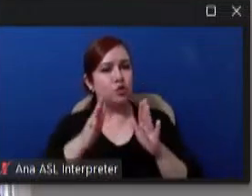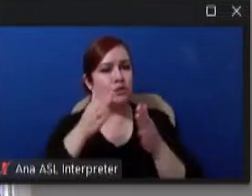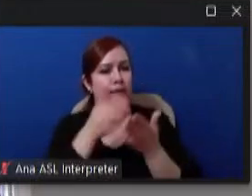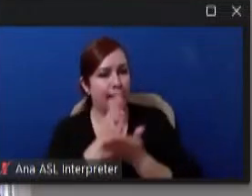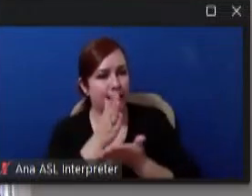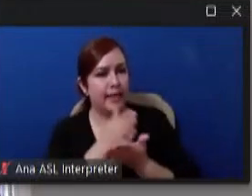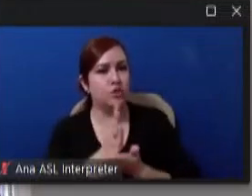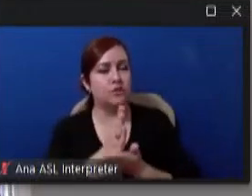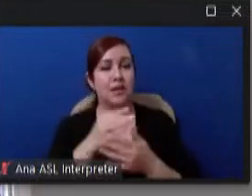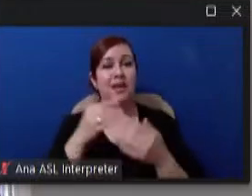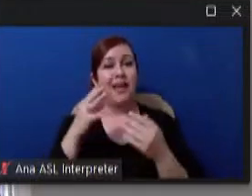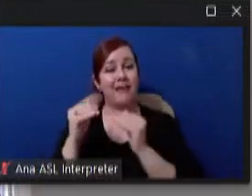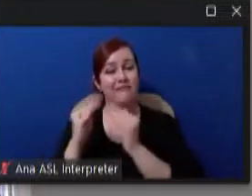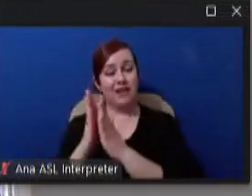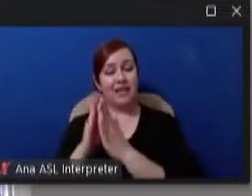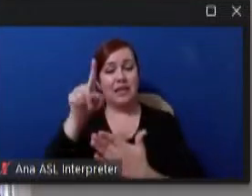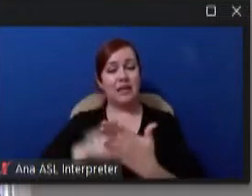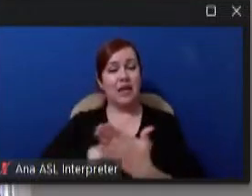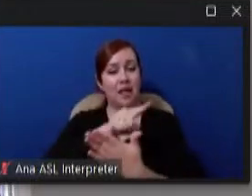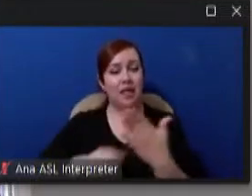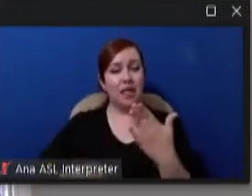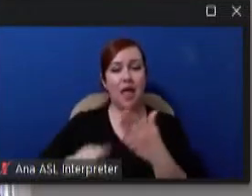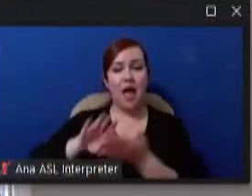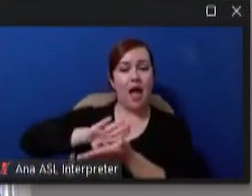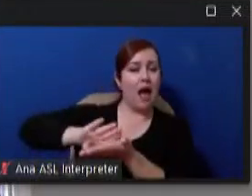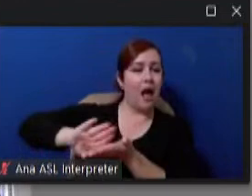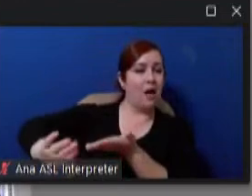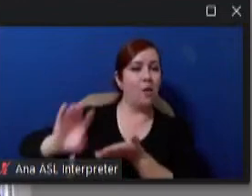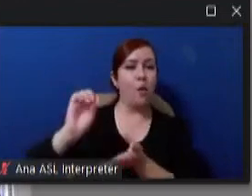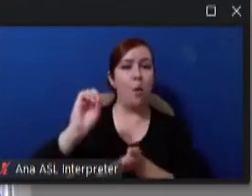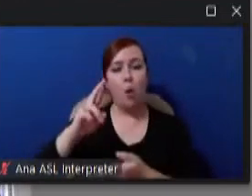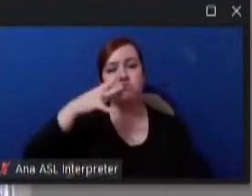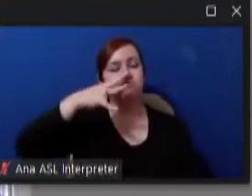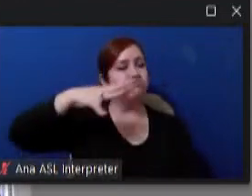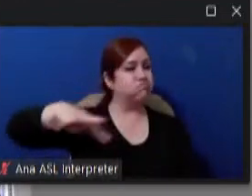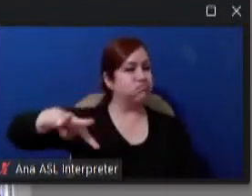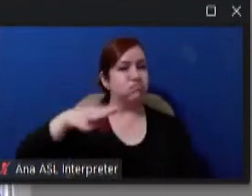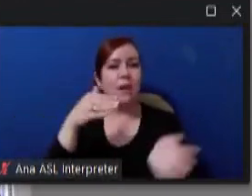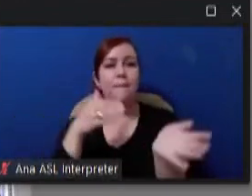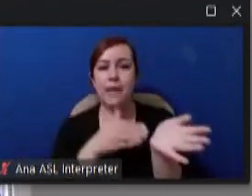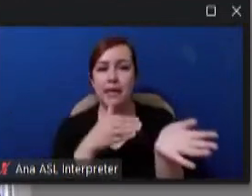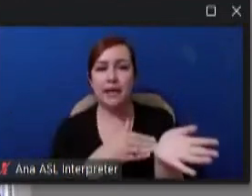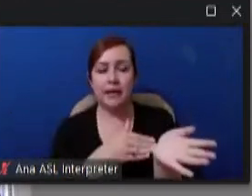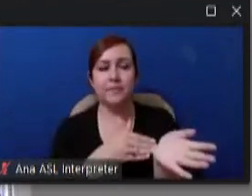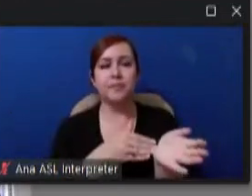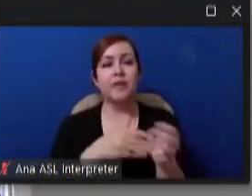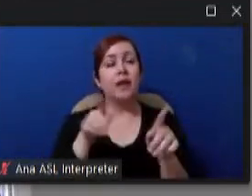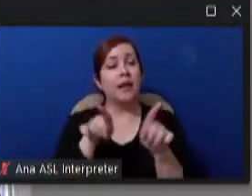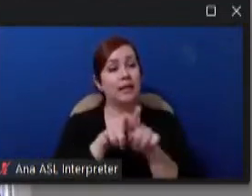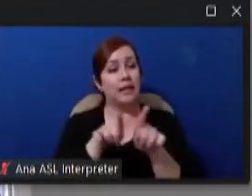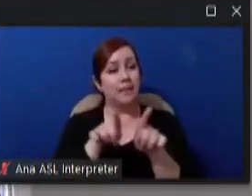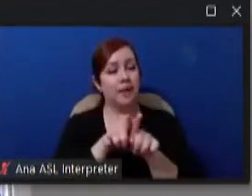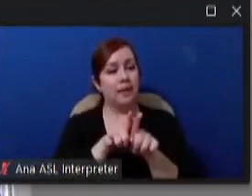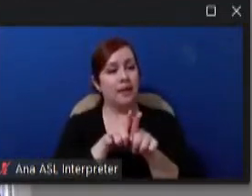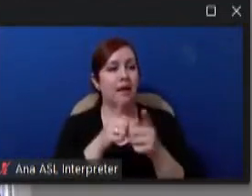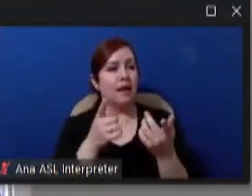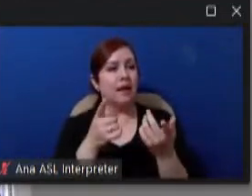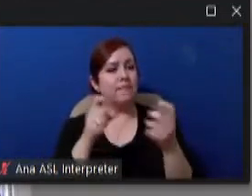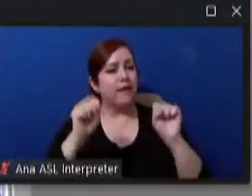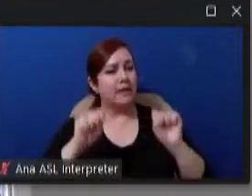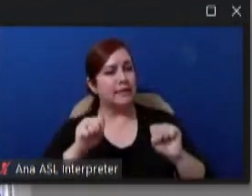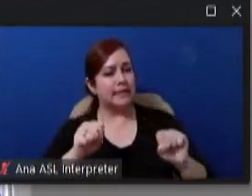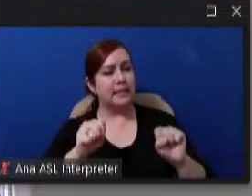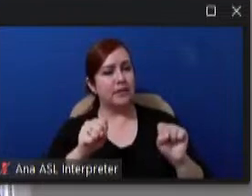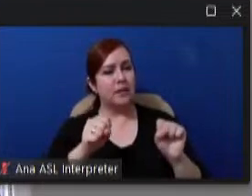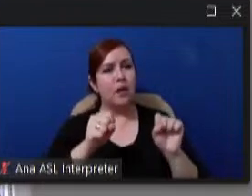in situations of discrimination, abuse, or negligence in medical treatment. The lack of practical